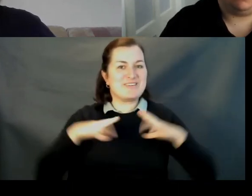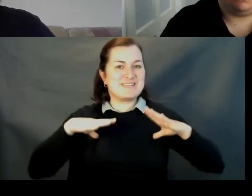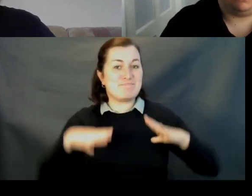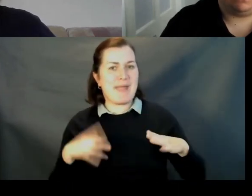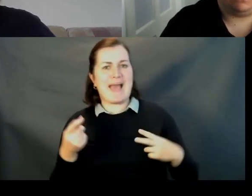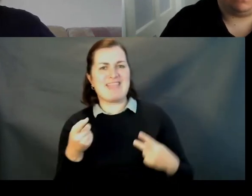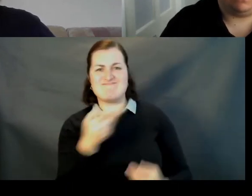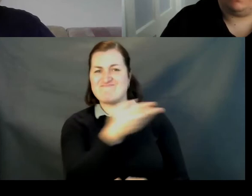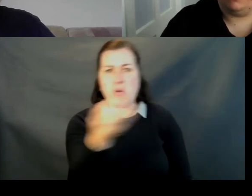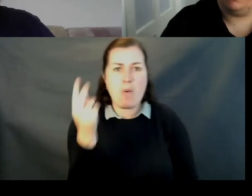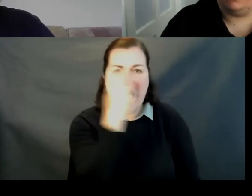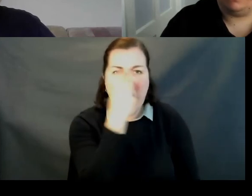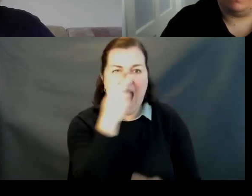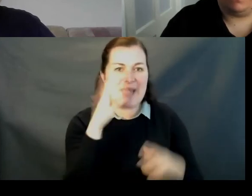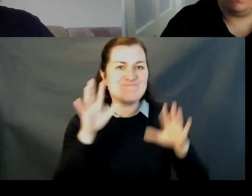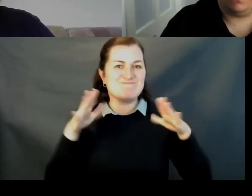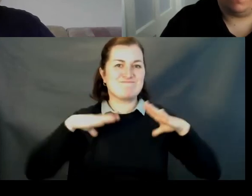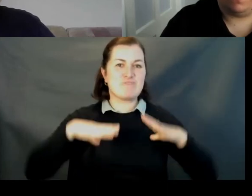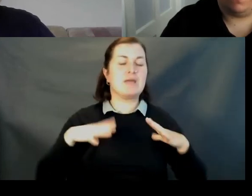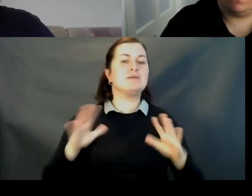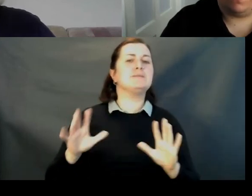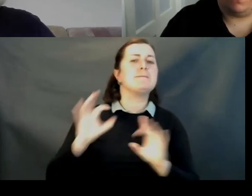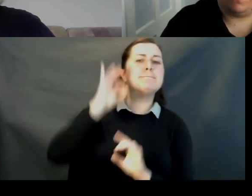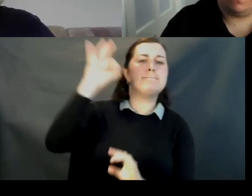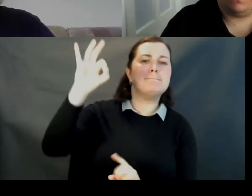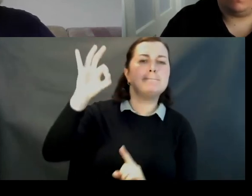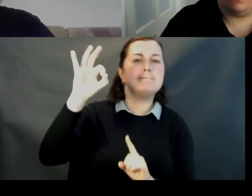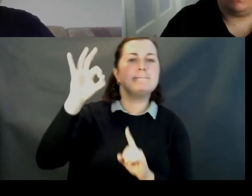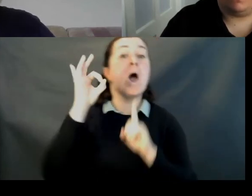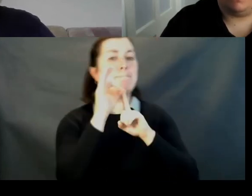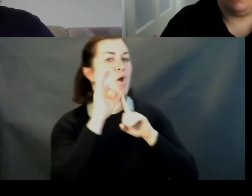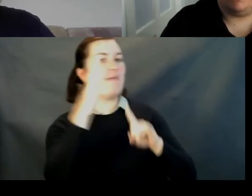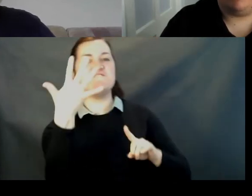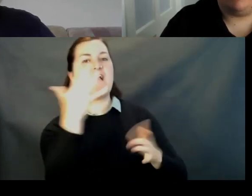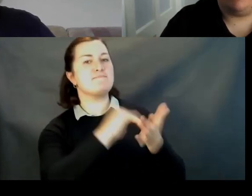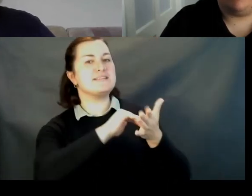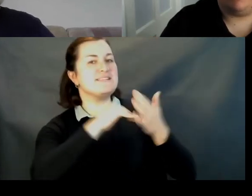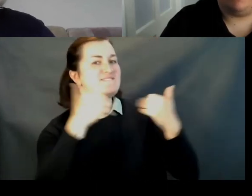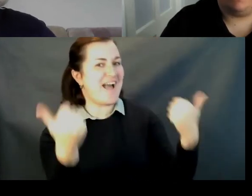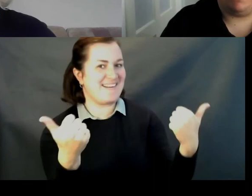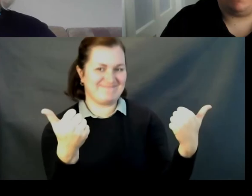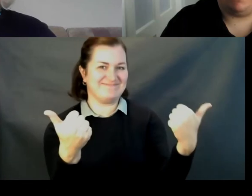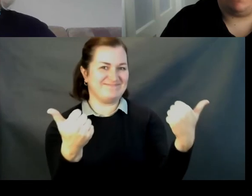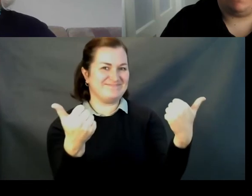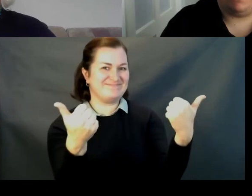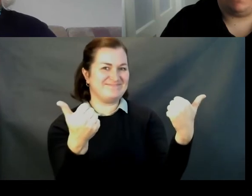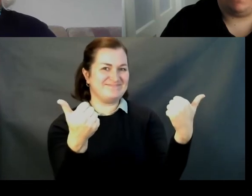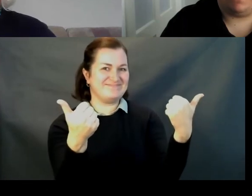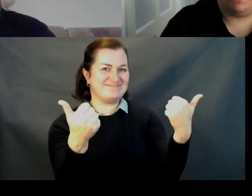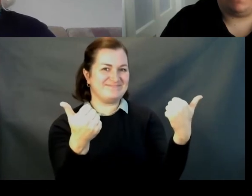to tell them? Do you want to take, Paul? We usually just take about 5 minutes. 5 minutes is fine. Yep. Okay. Great. Thank you.